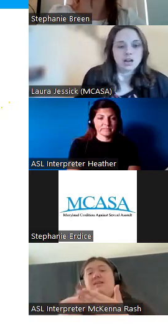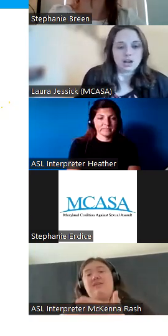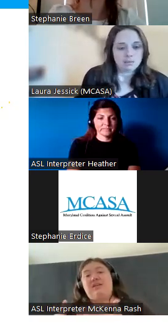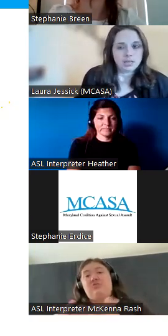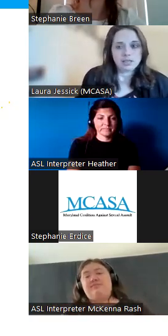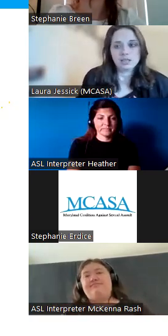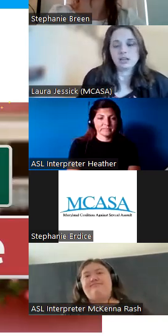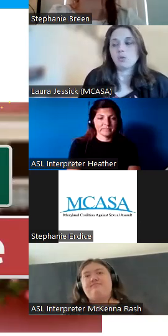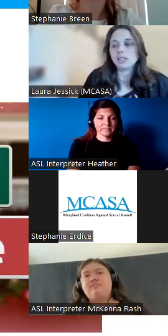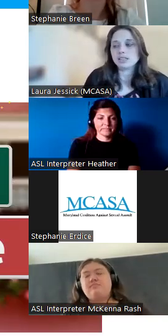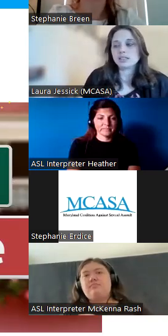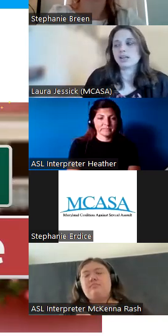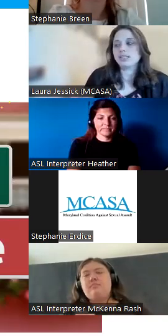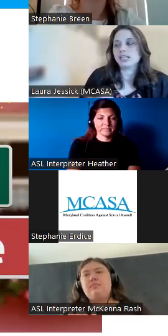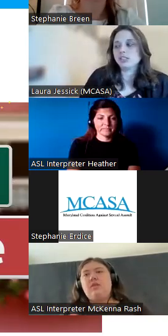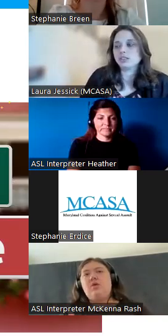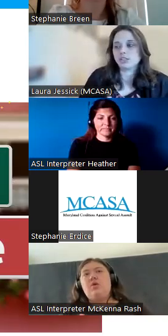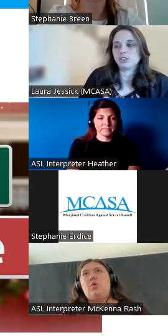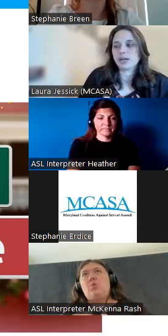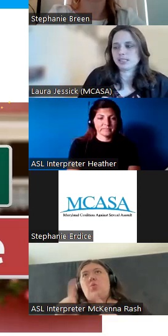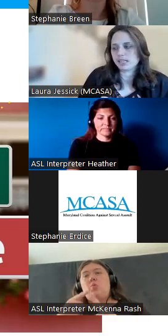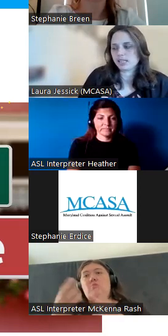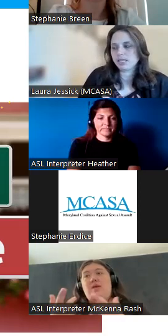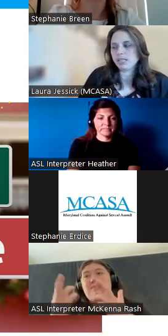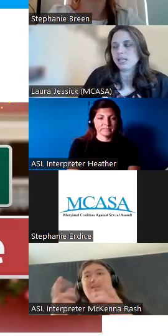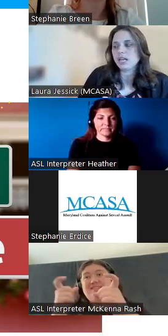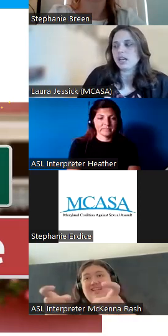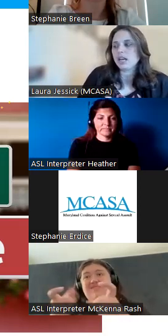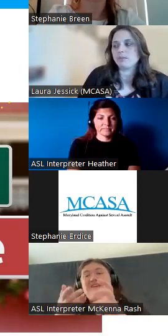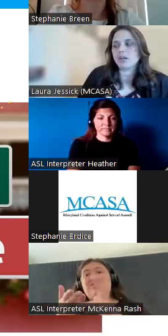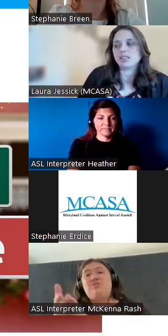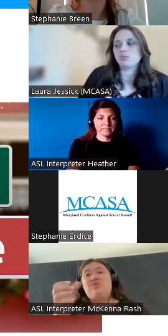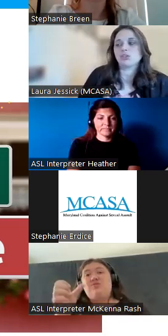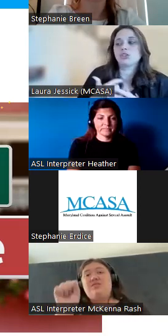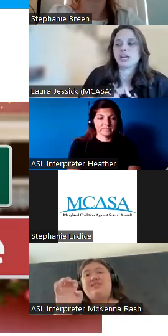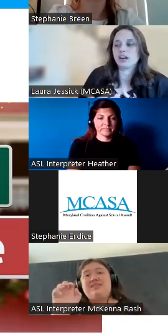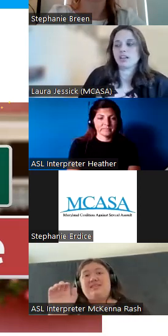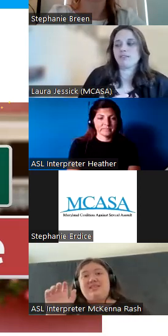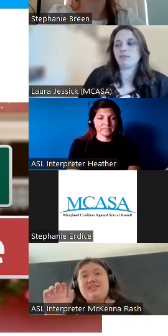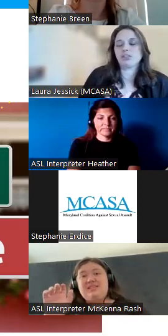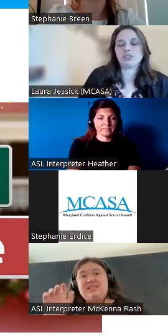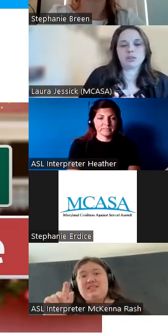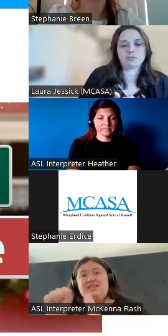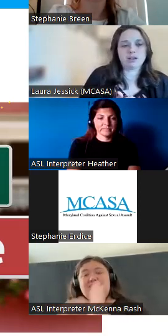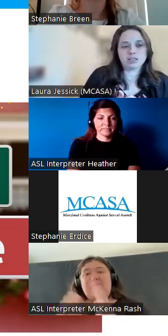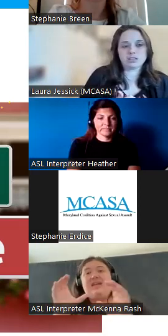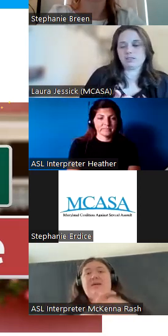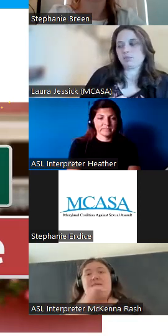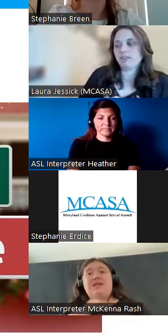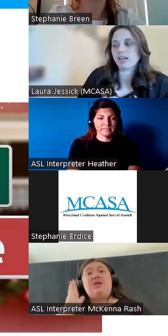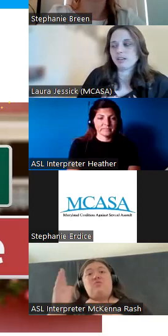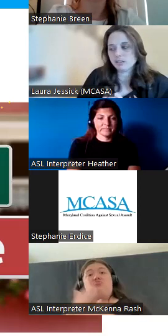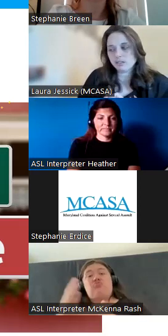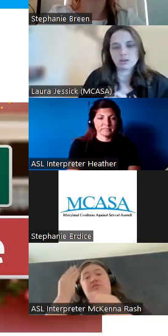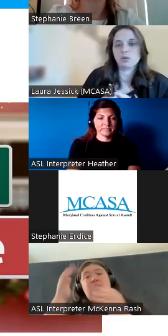Once recommendations are issued by the SAKI committee, MCASA will share the information with Maryland